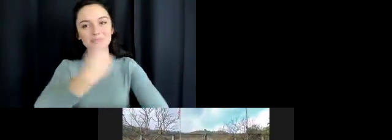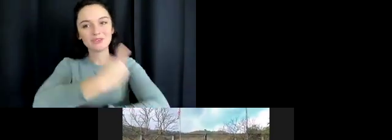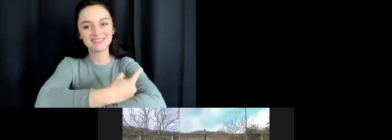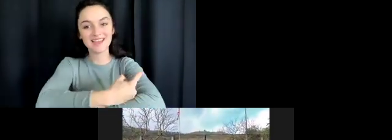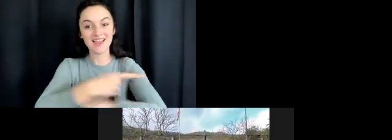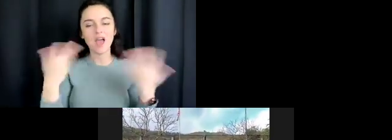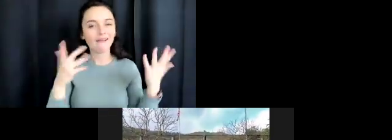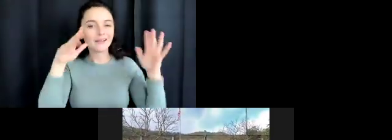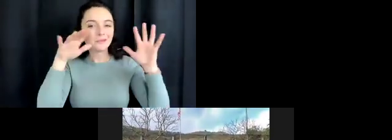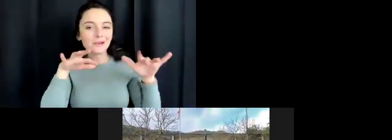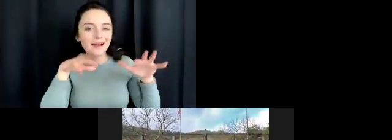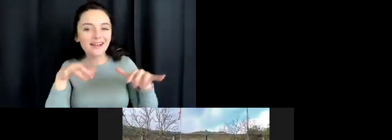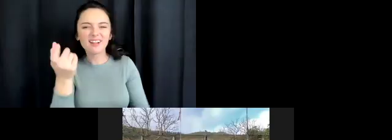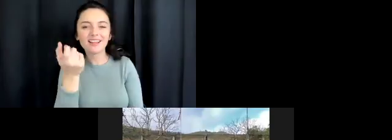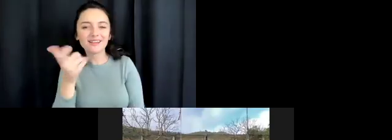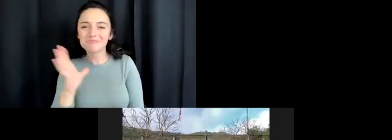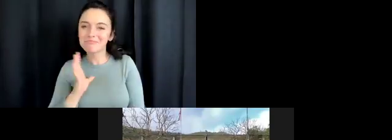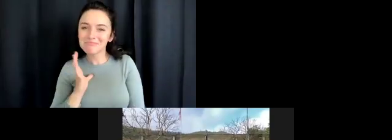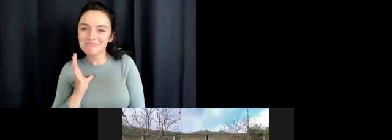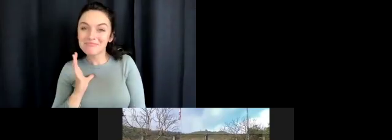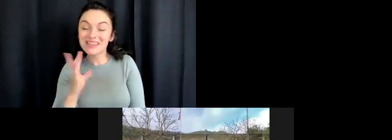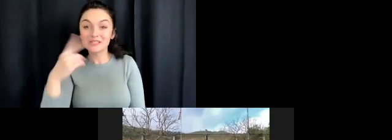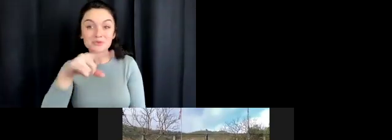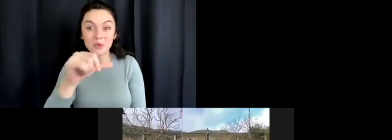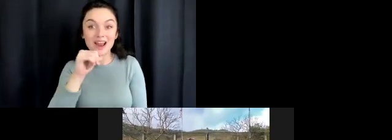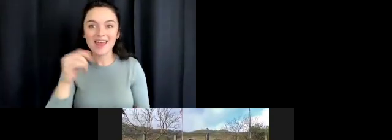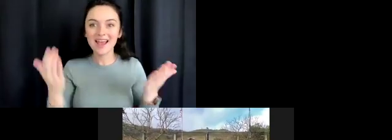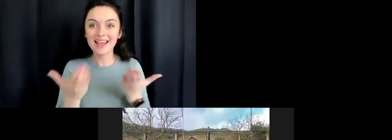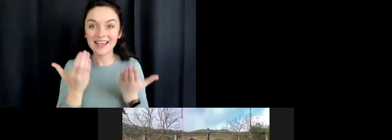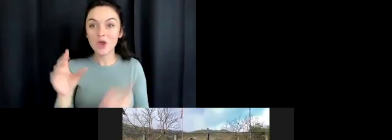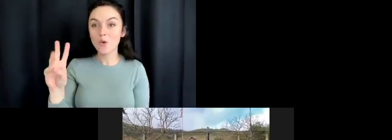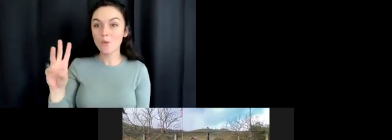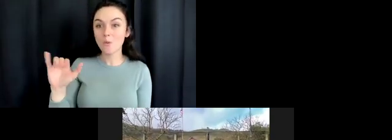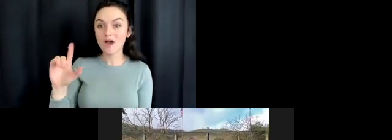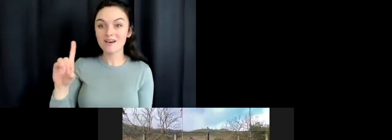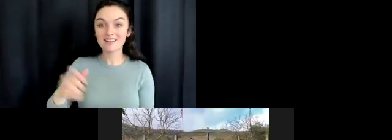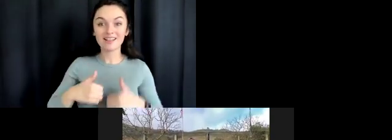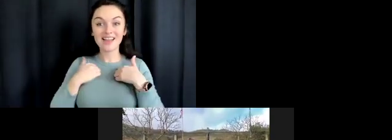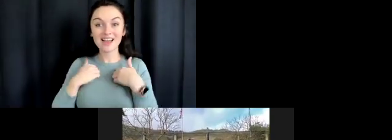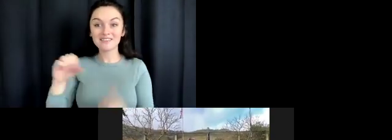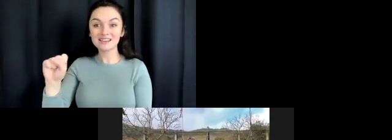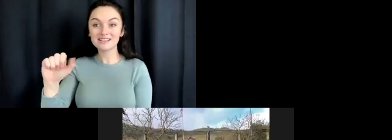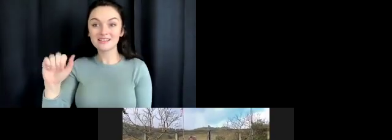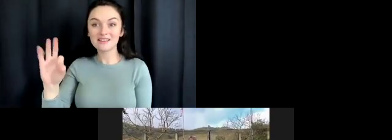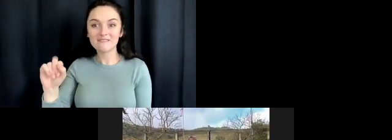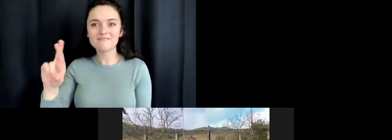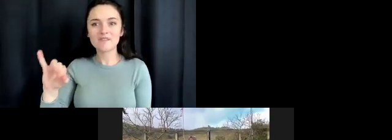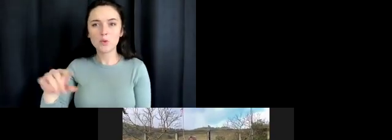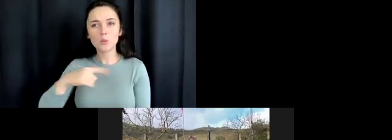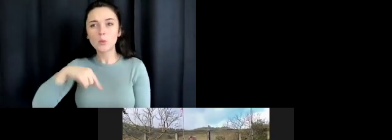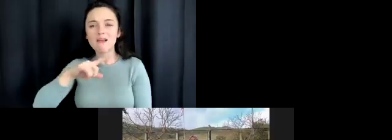it's raining a little bit. So for those of you guys who have never been to Wildlife Safari, we are a huge drive-through park. We're actually